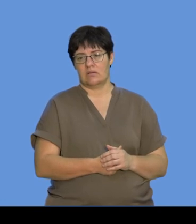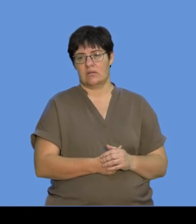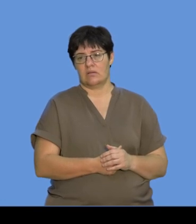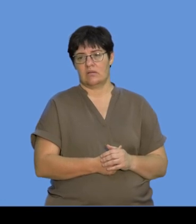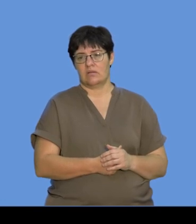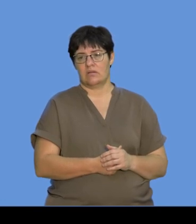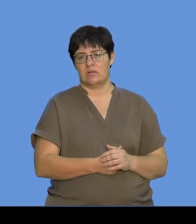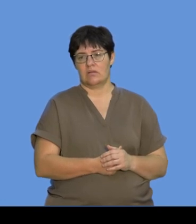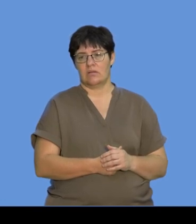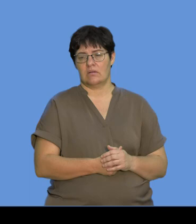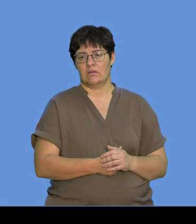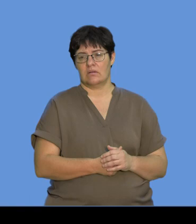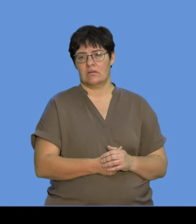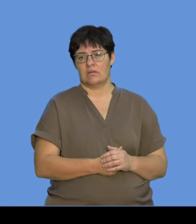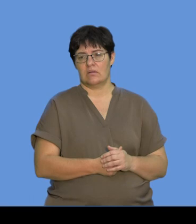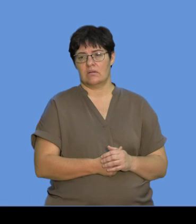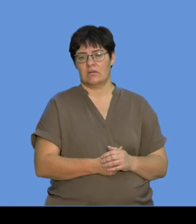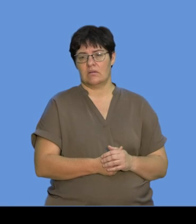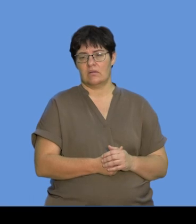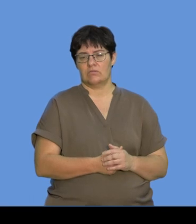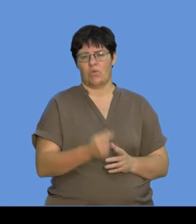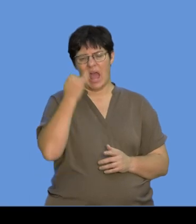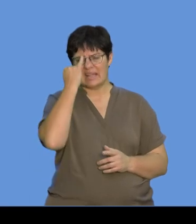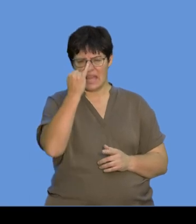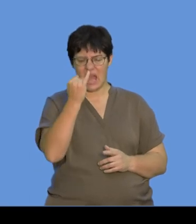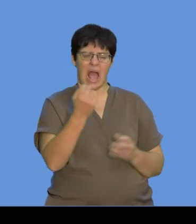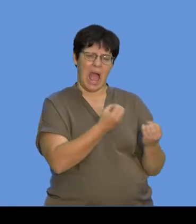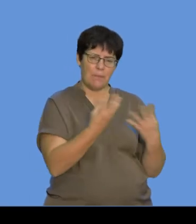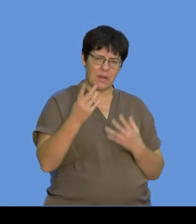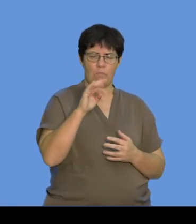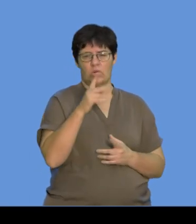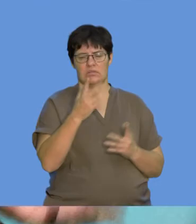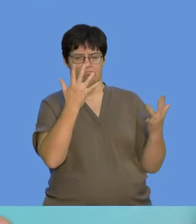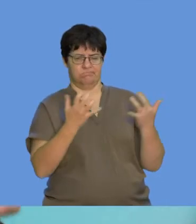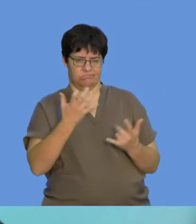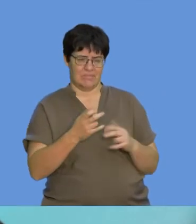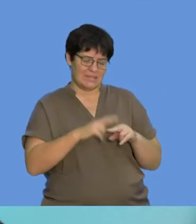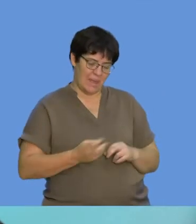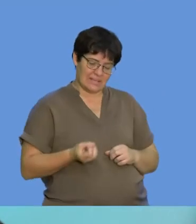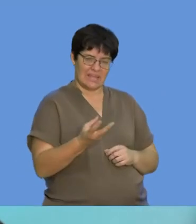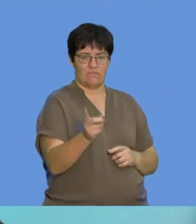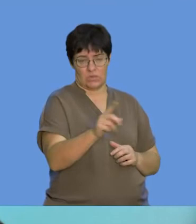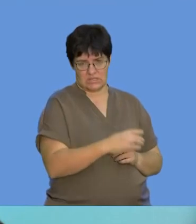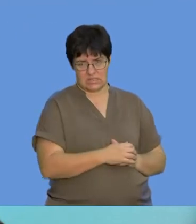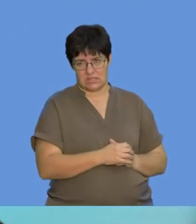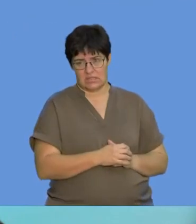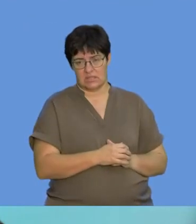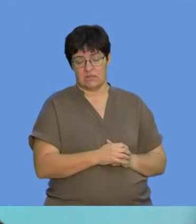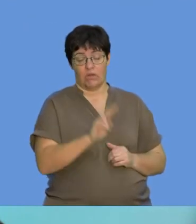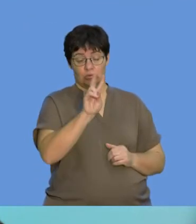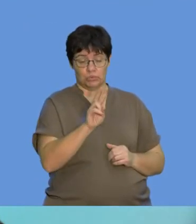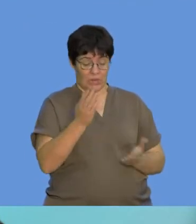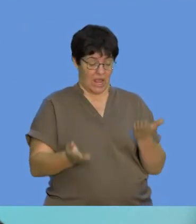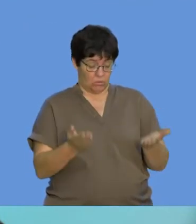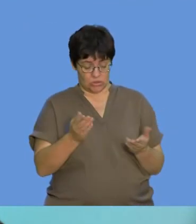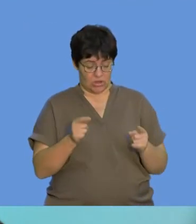work out the number of moles, but it depends what you're given. From the two equations, if